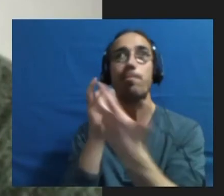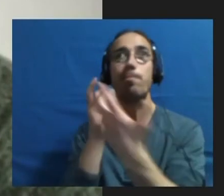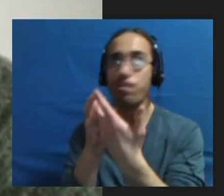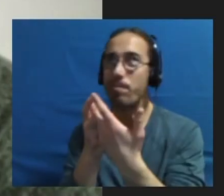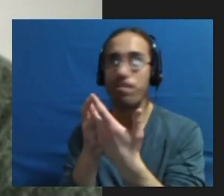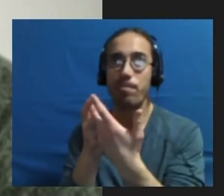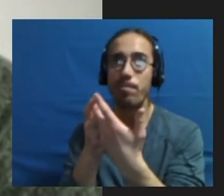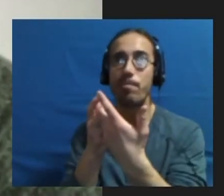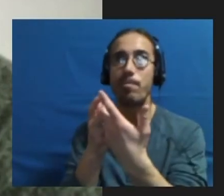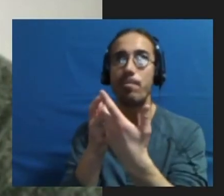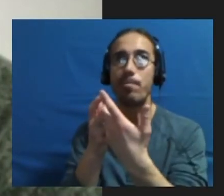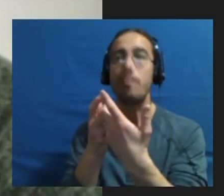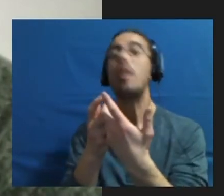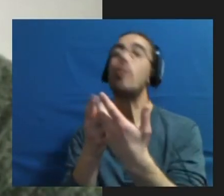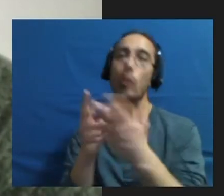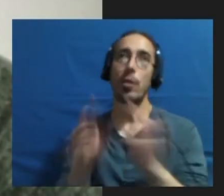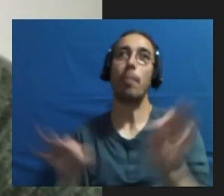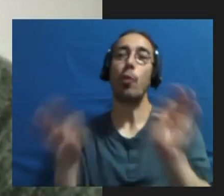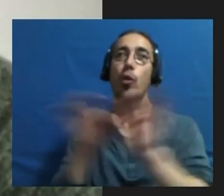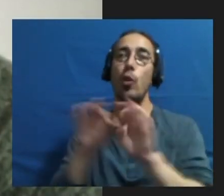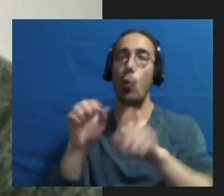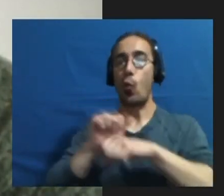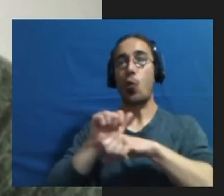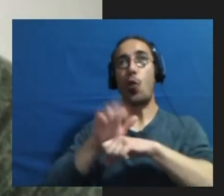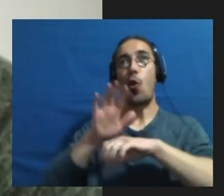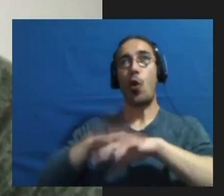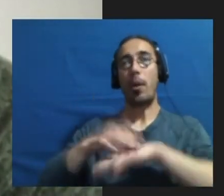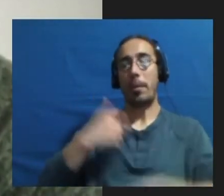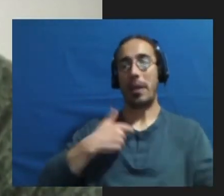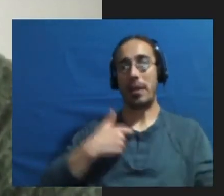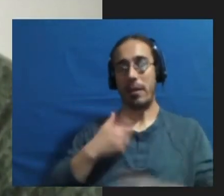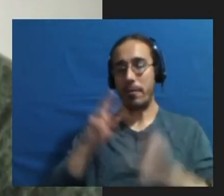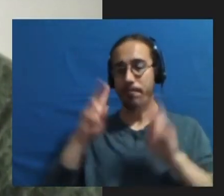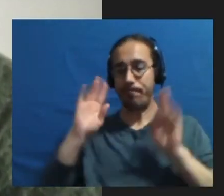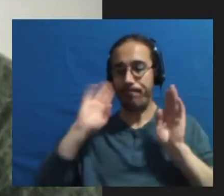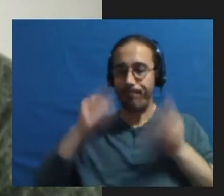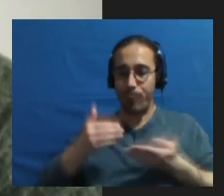work on me and do me until that person comes along. And